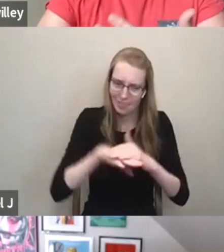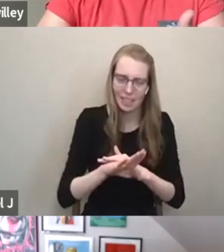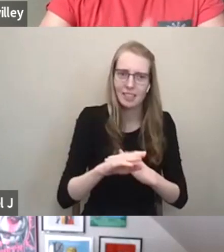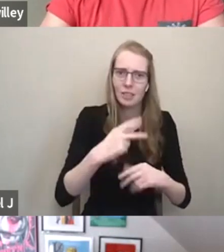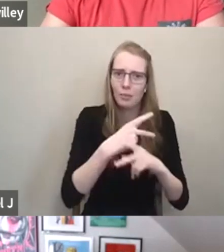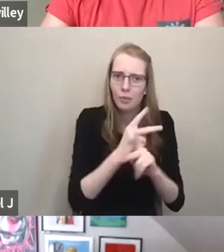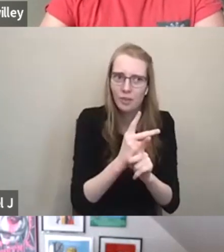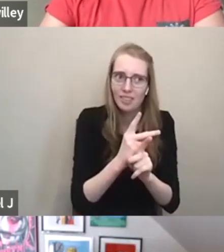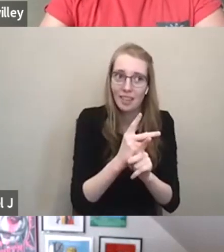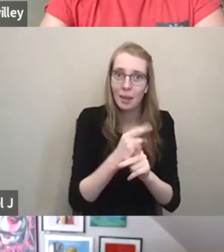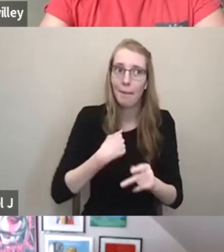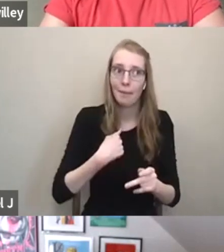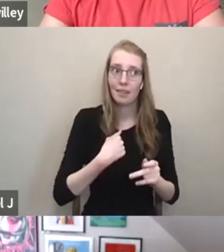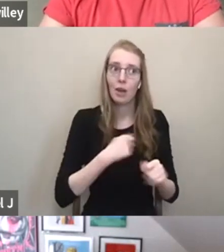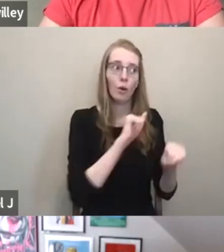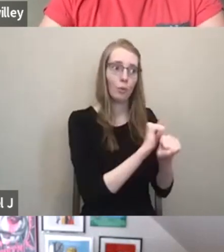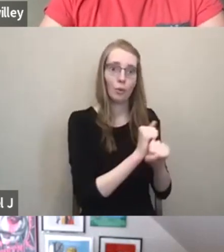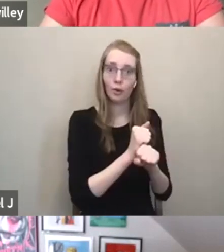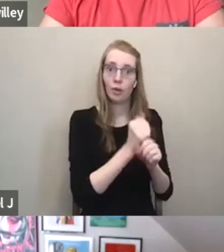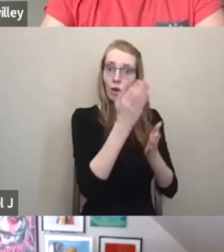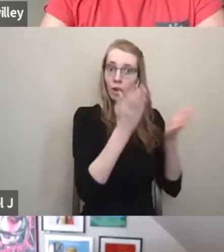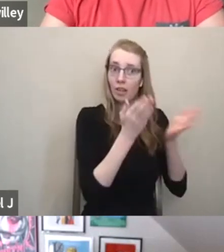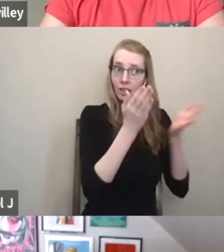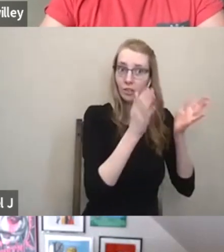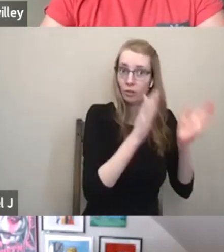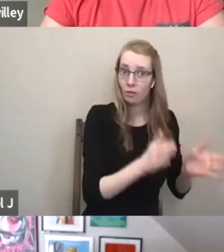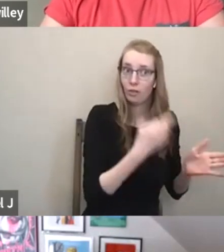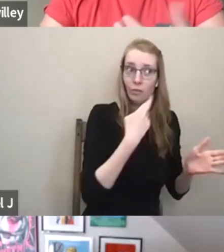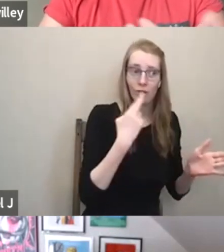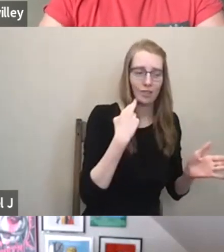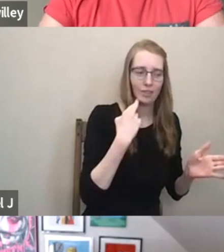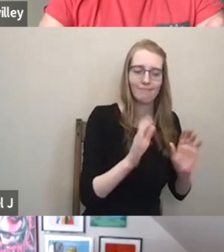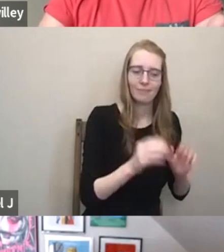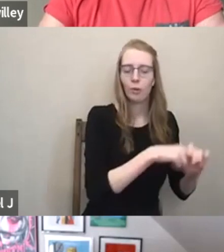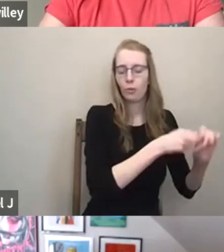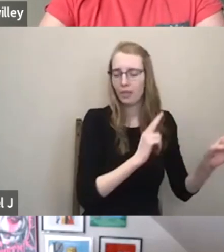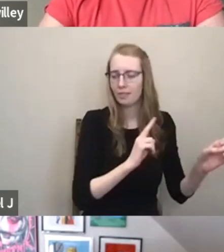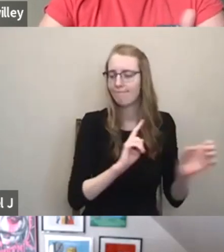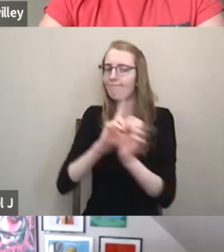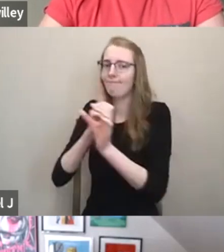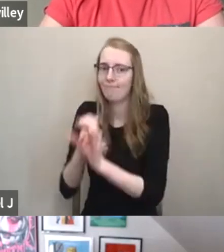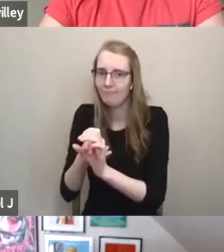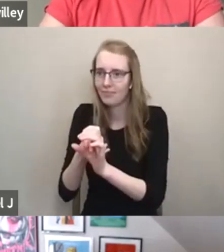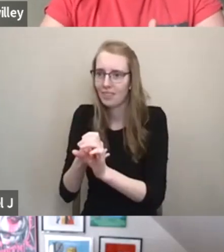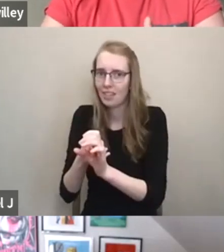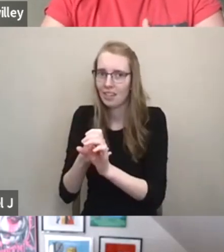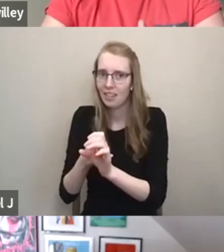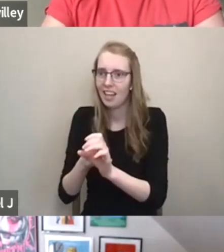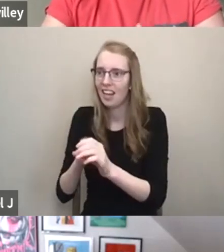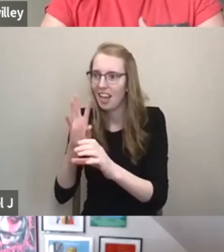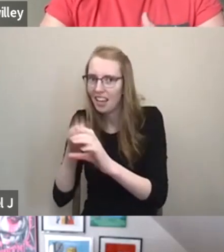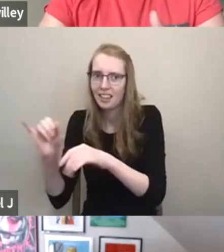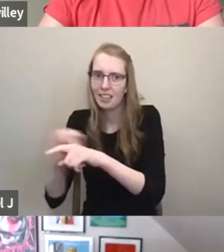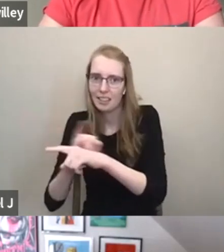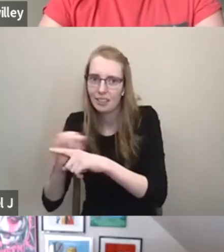I started working theater administration so that I could spend more time in the industry. And a lot of my relationships that